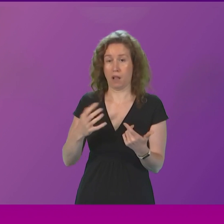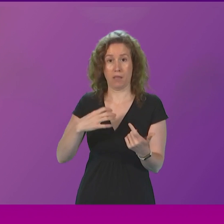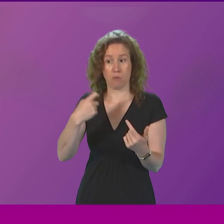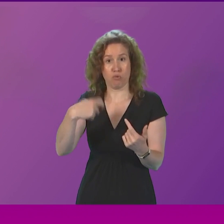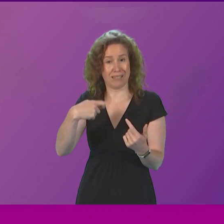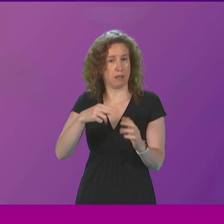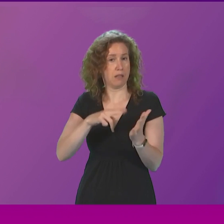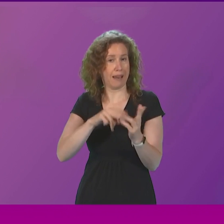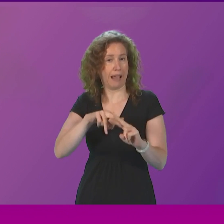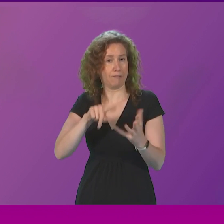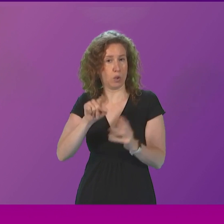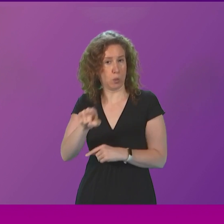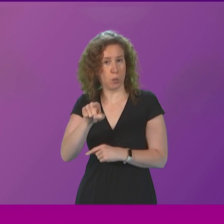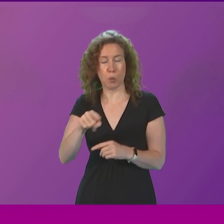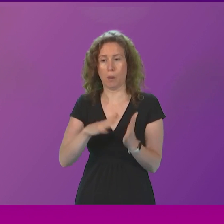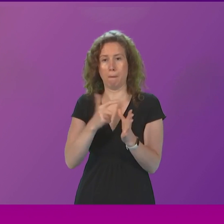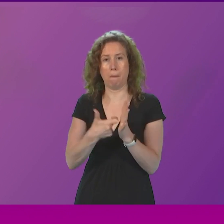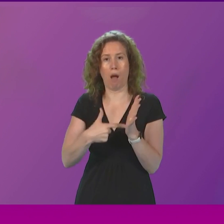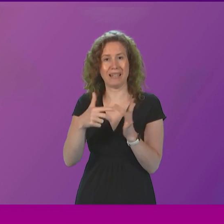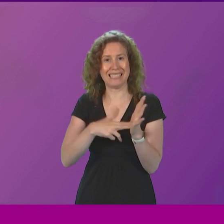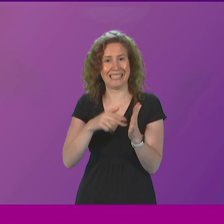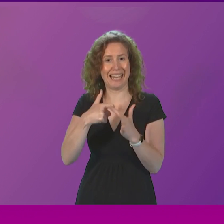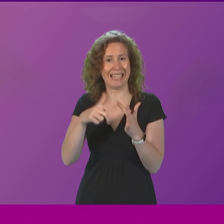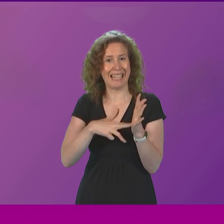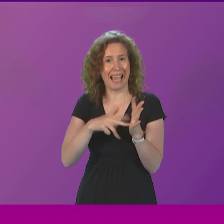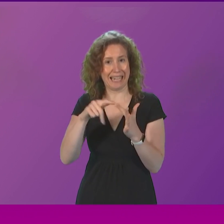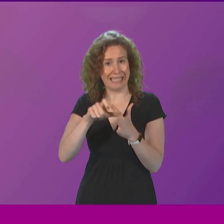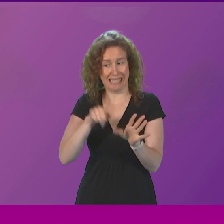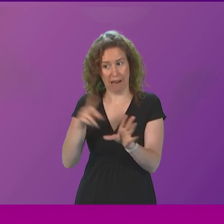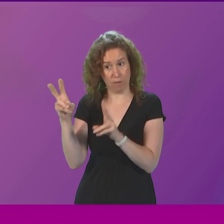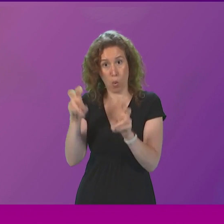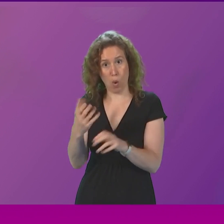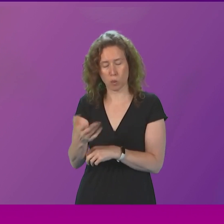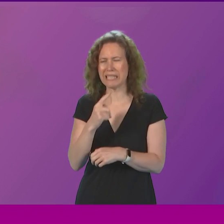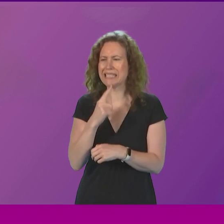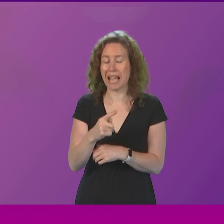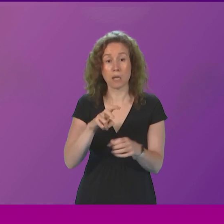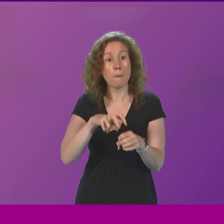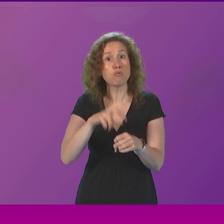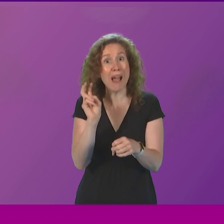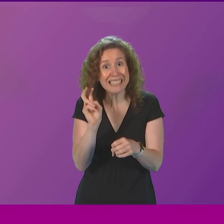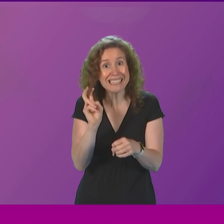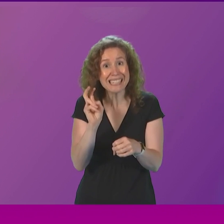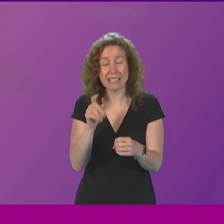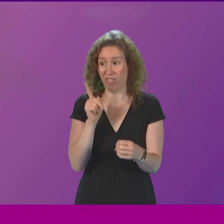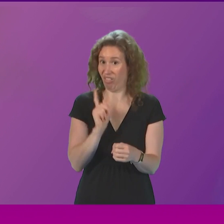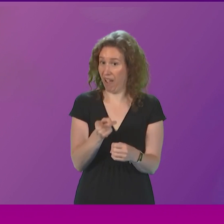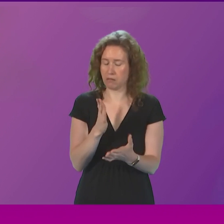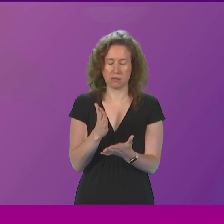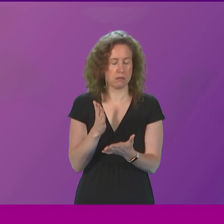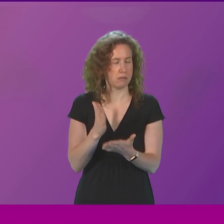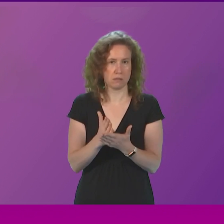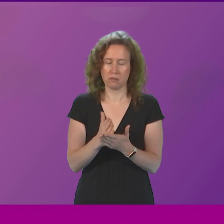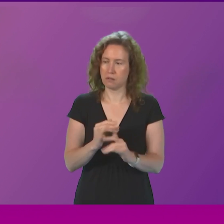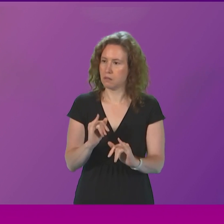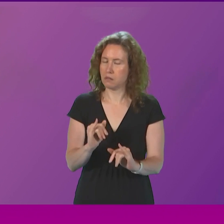President of the NFU Scotland, Martin Kennedy, and I'll quote him directly. He said, the Brexit dividend certainly hasn't